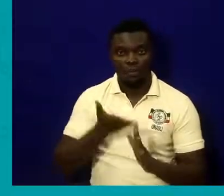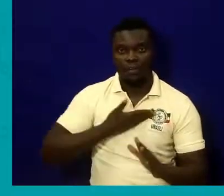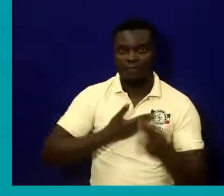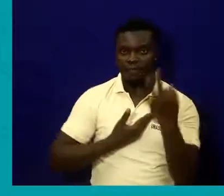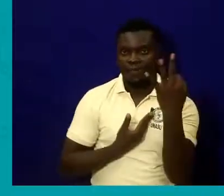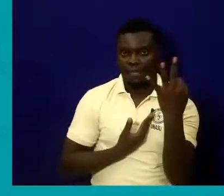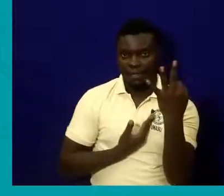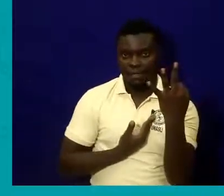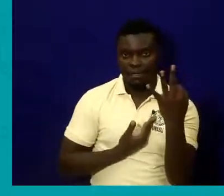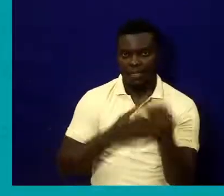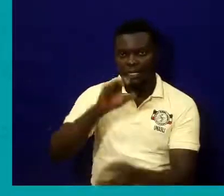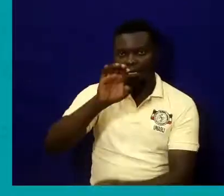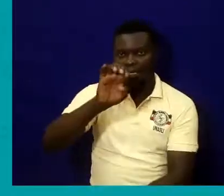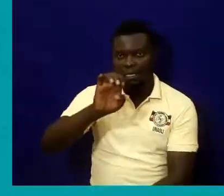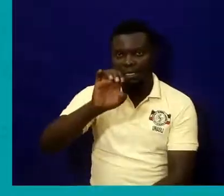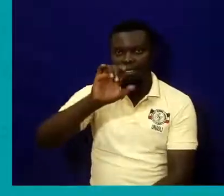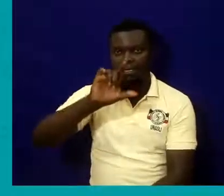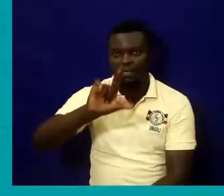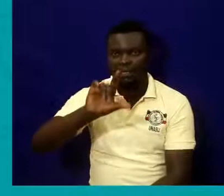electrons